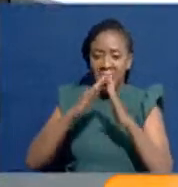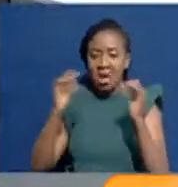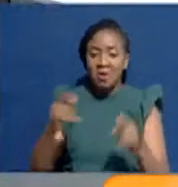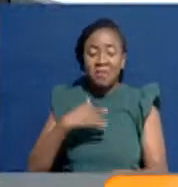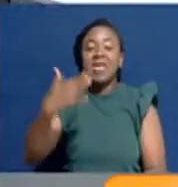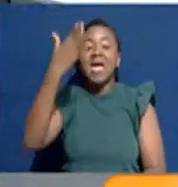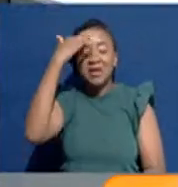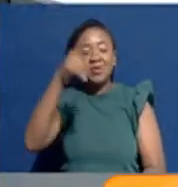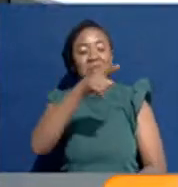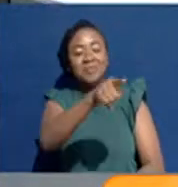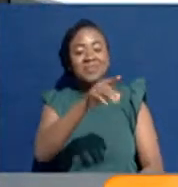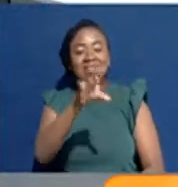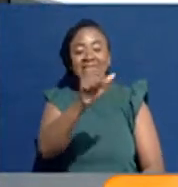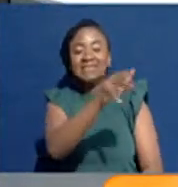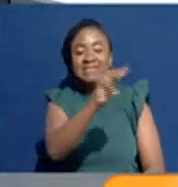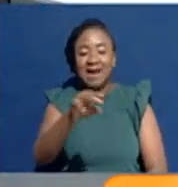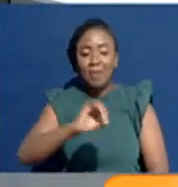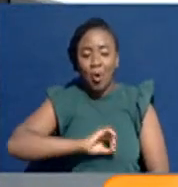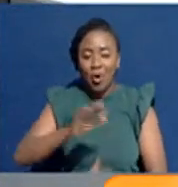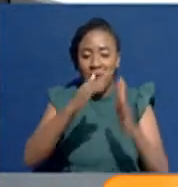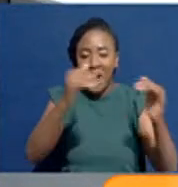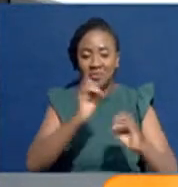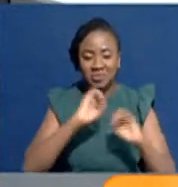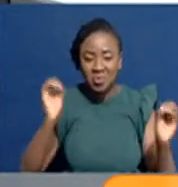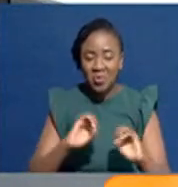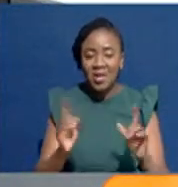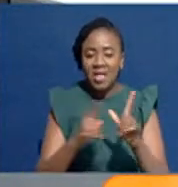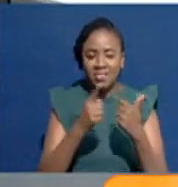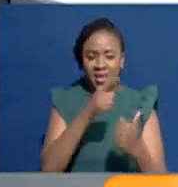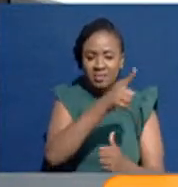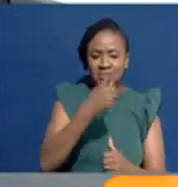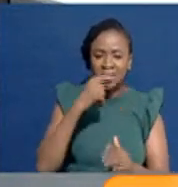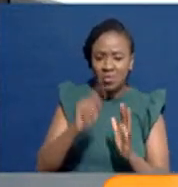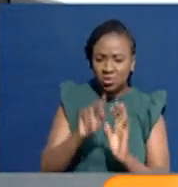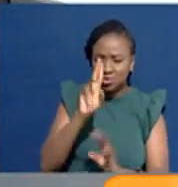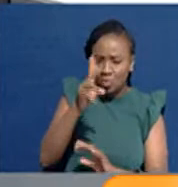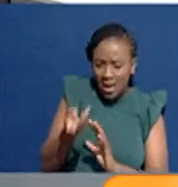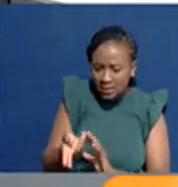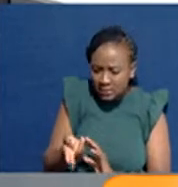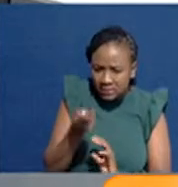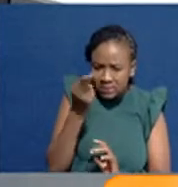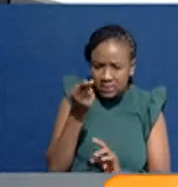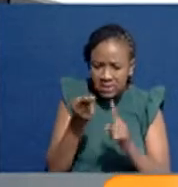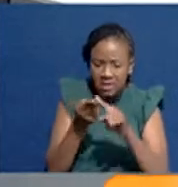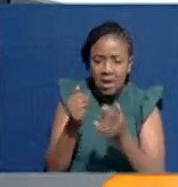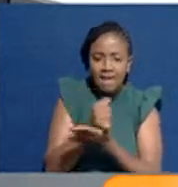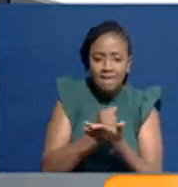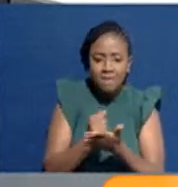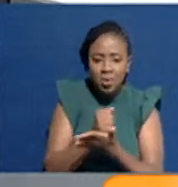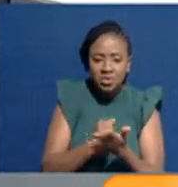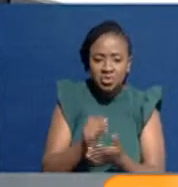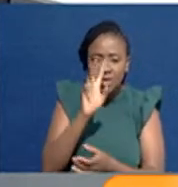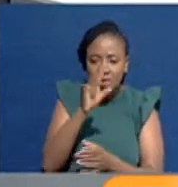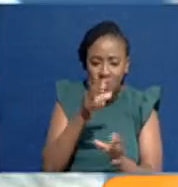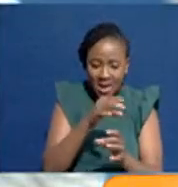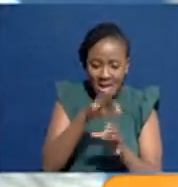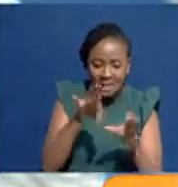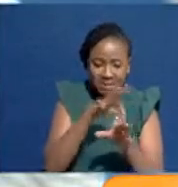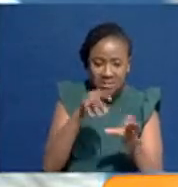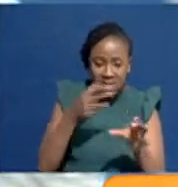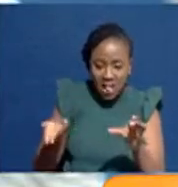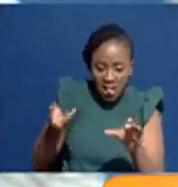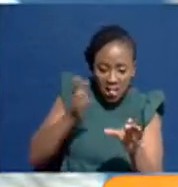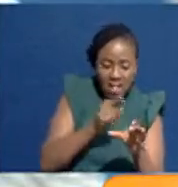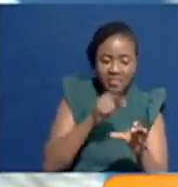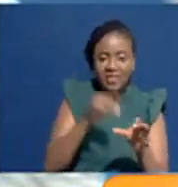no house to rent. And then they say that one teaspoon of poison, just one teaspoon of poison in a cup of tea is enough to take